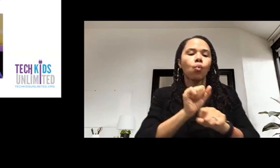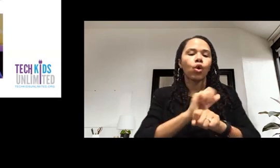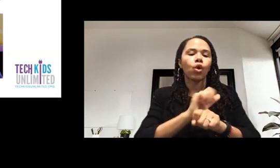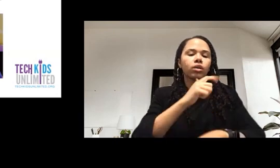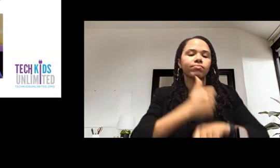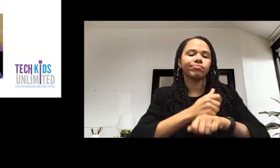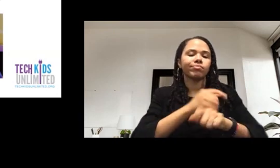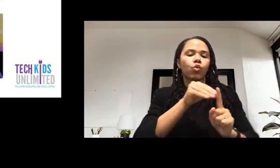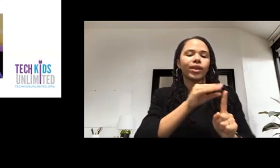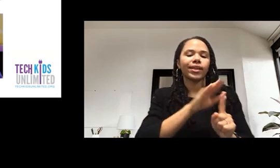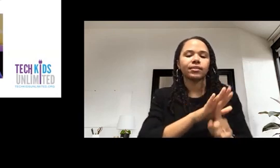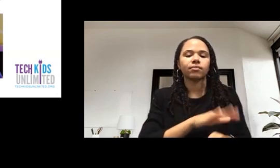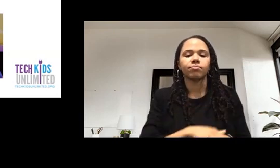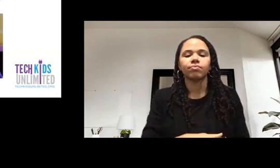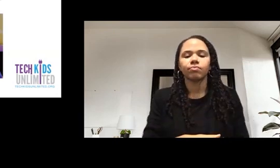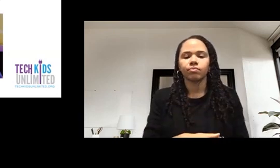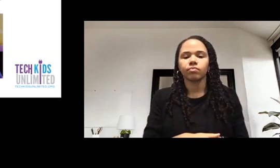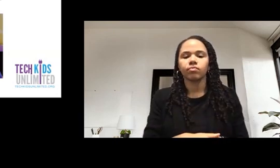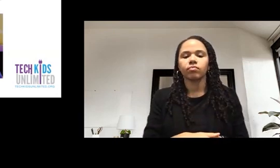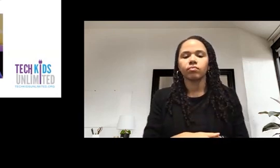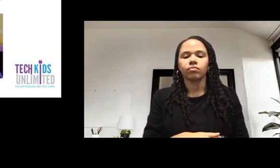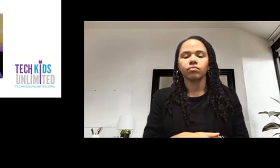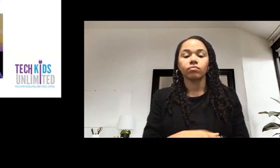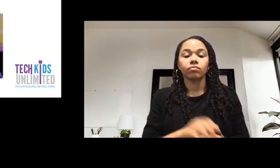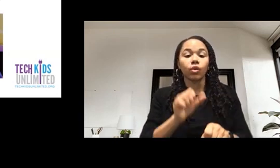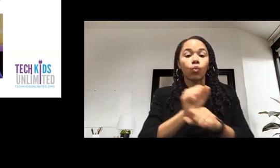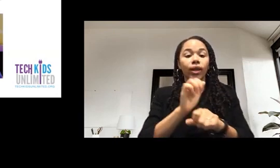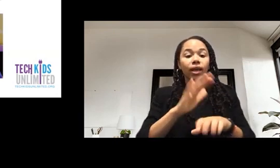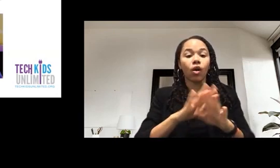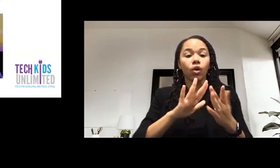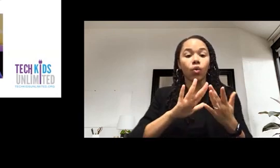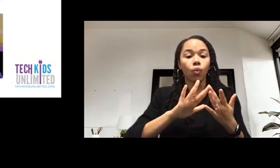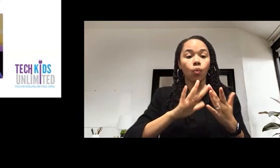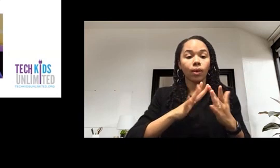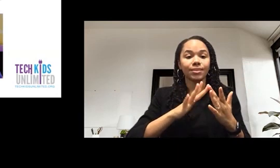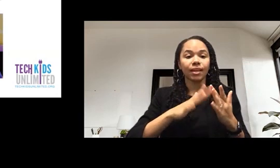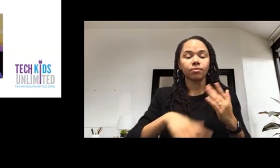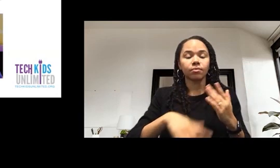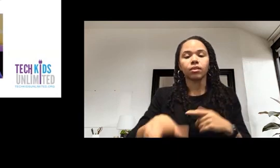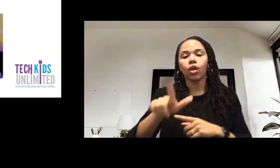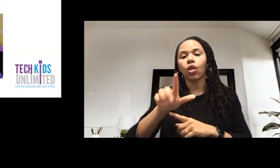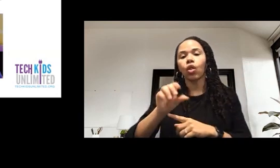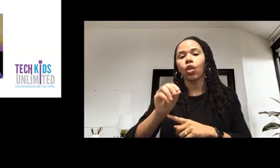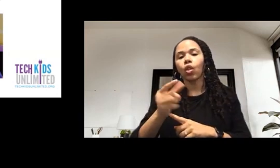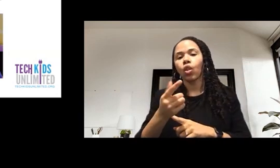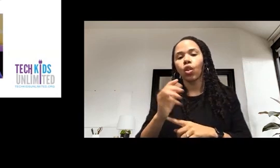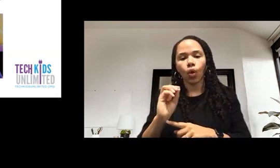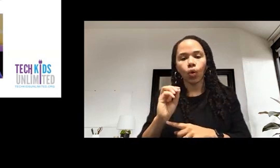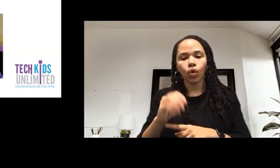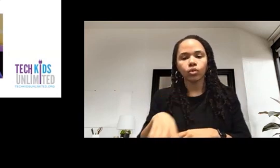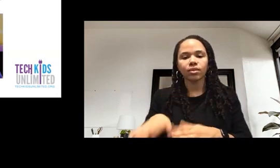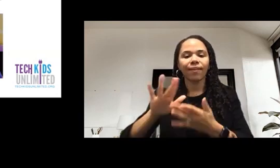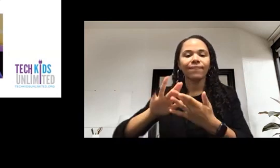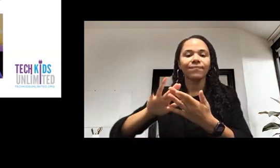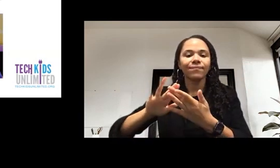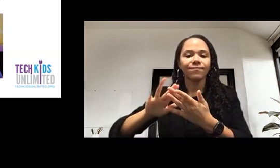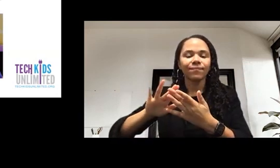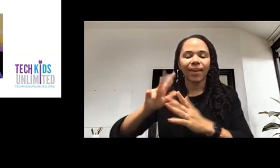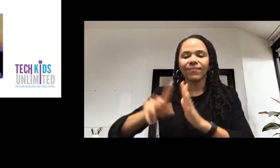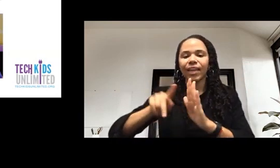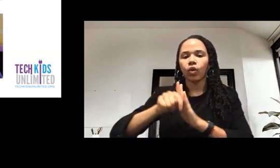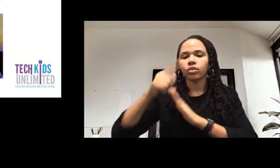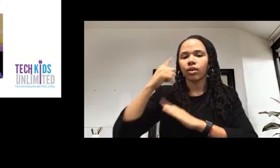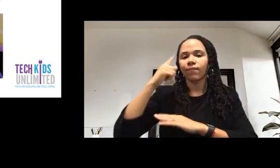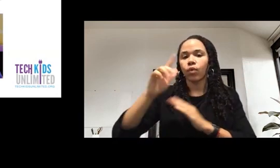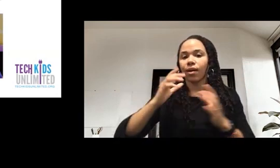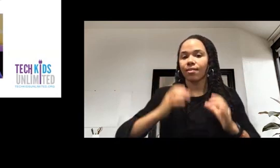they are working on websites and logos and videos for clients.